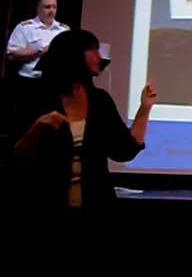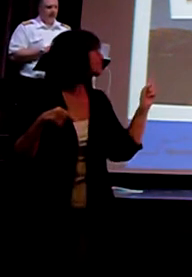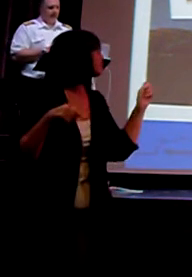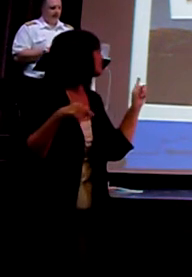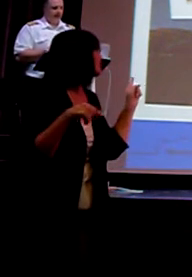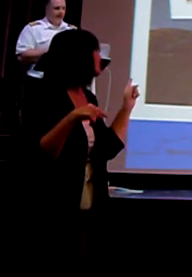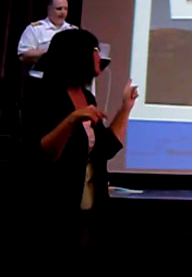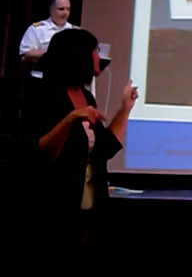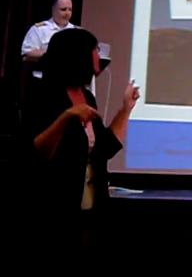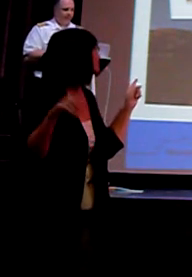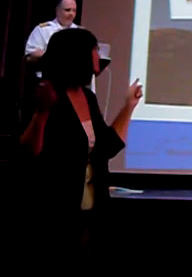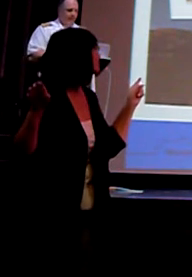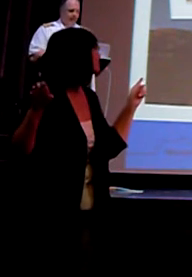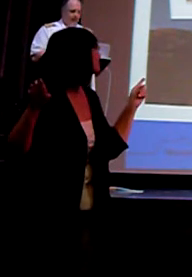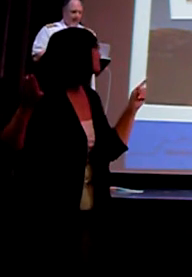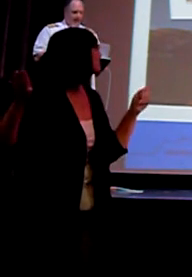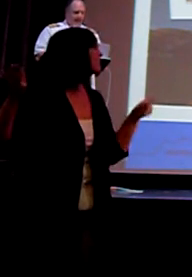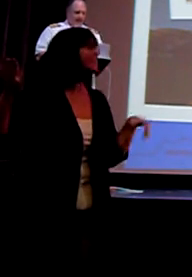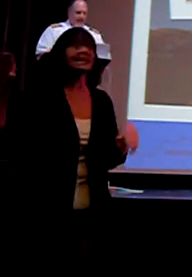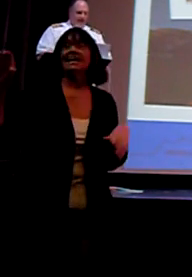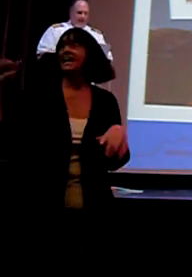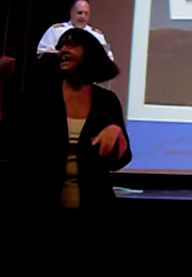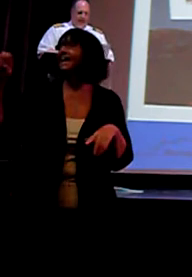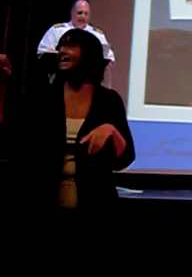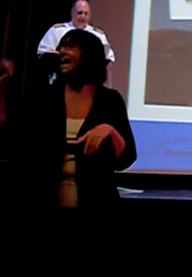or